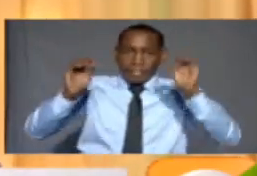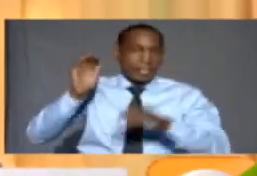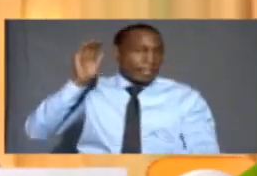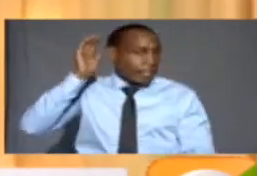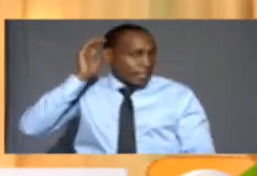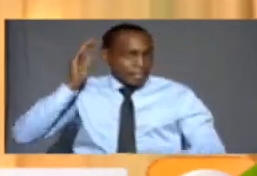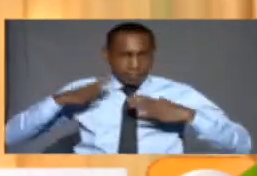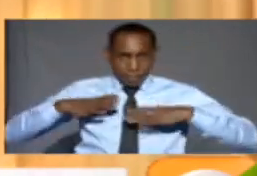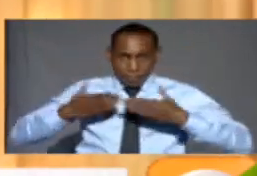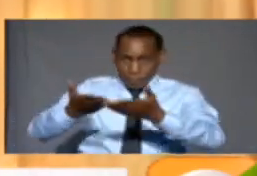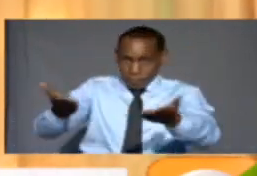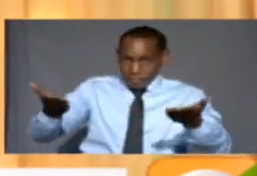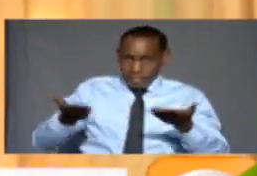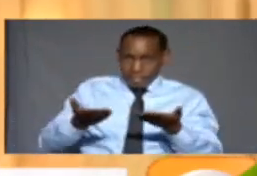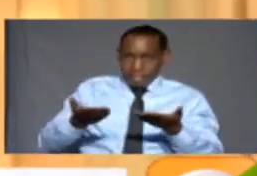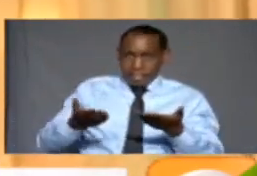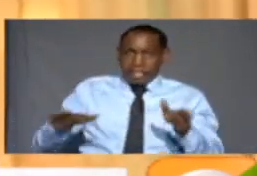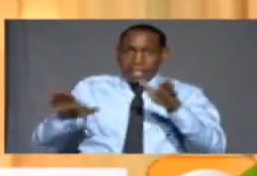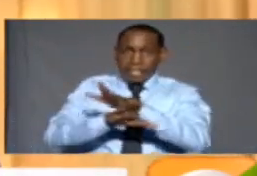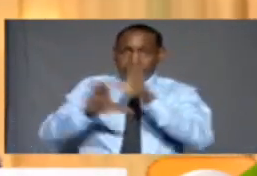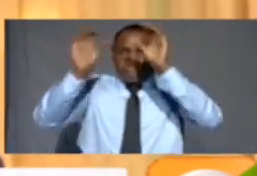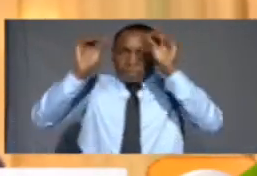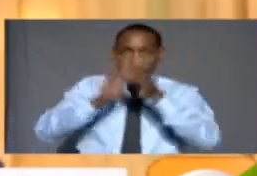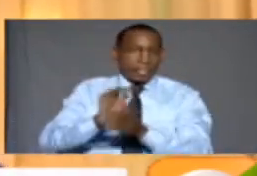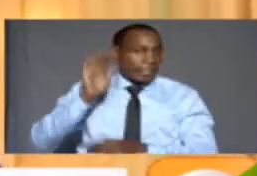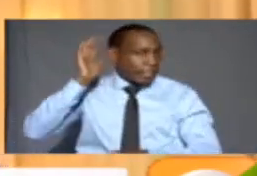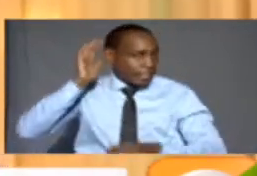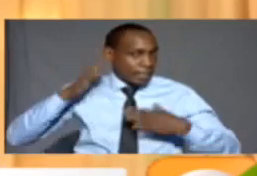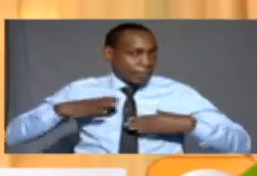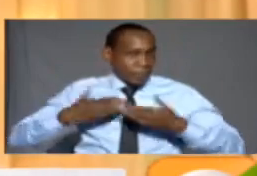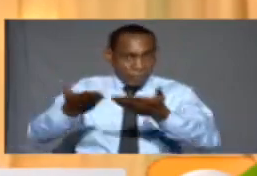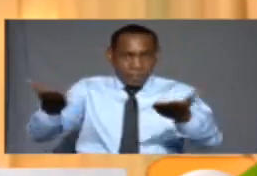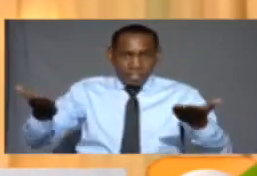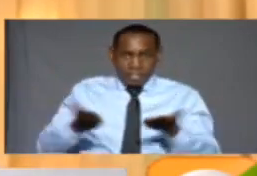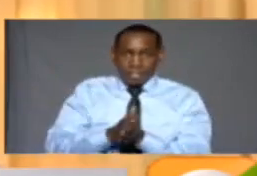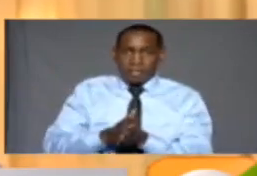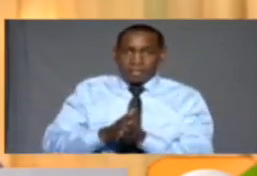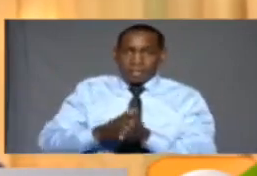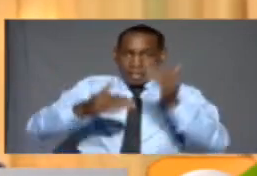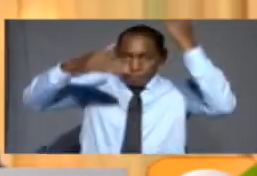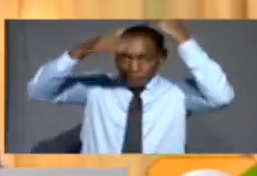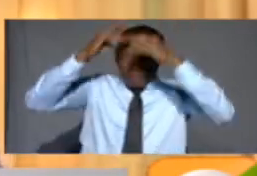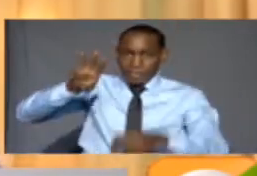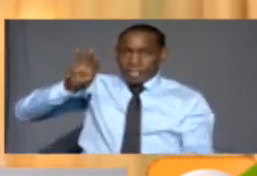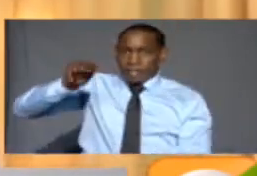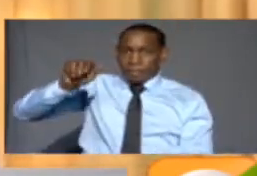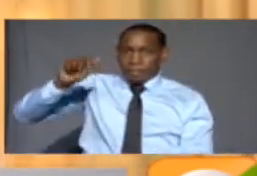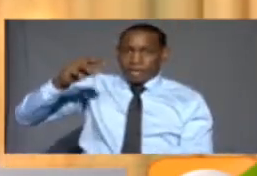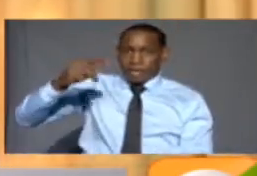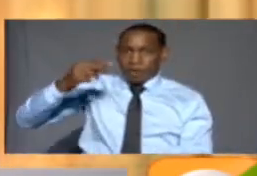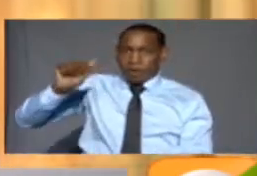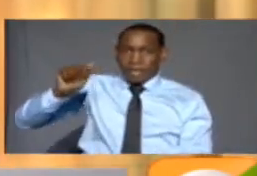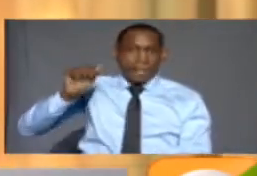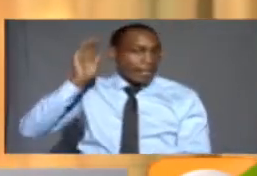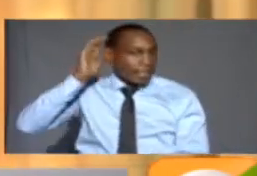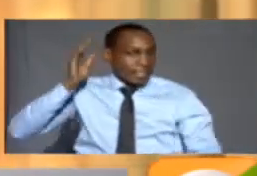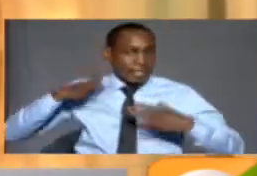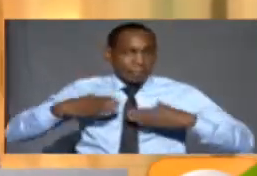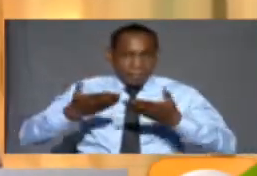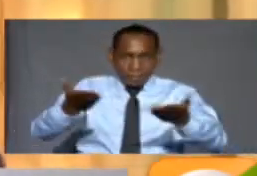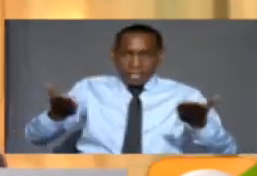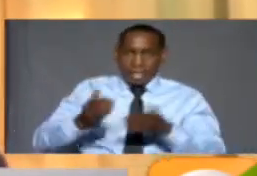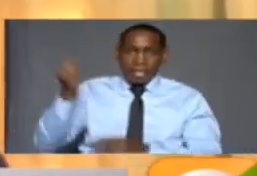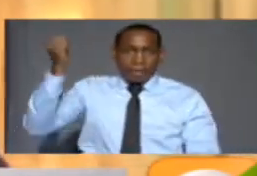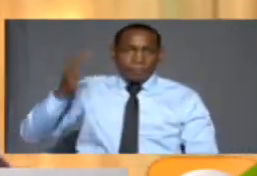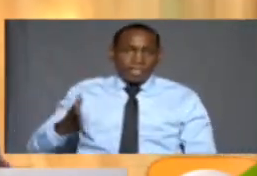these people. The deputy president, let us listen to these people. Professor Makoa, let us listen to these people. Politician, let